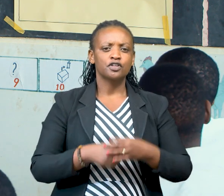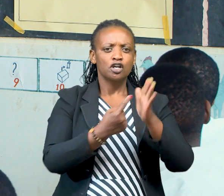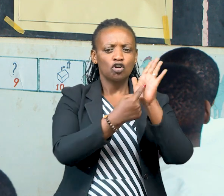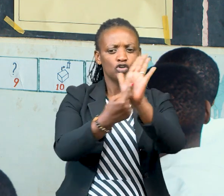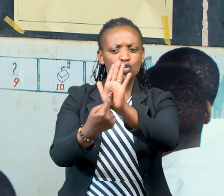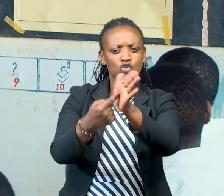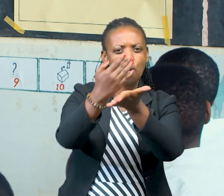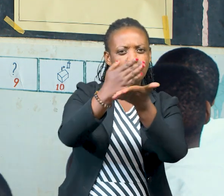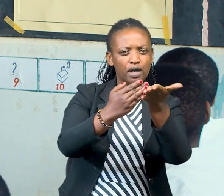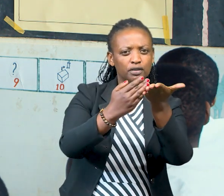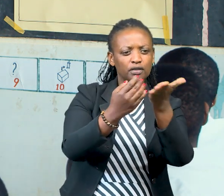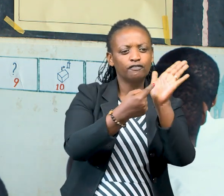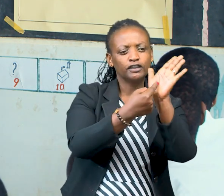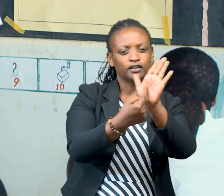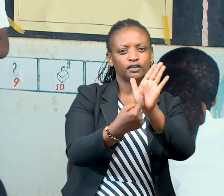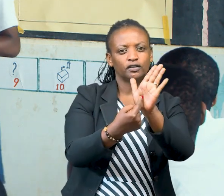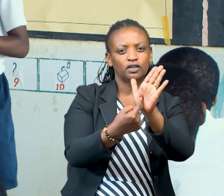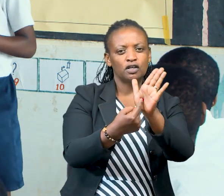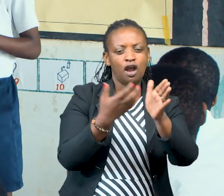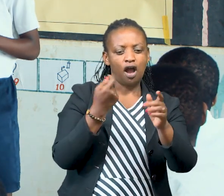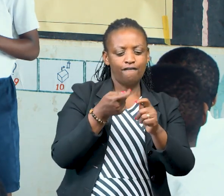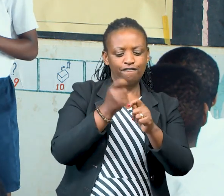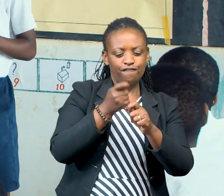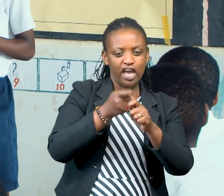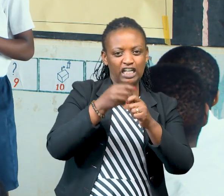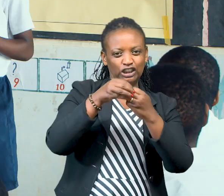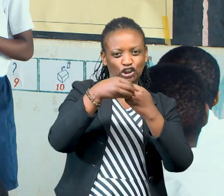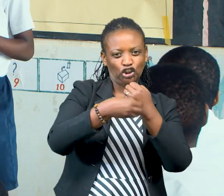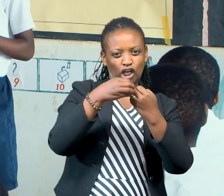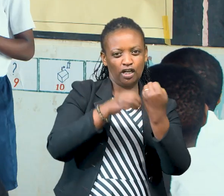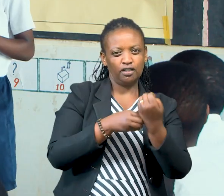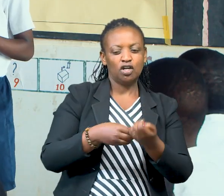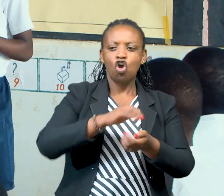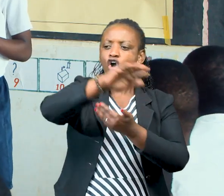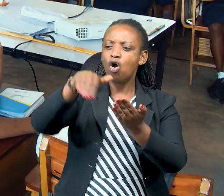Can you present to us that part? Present to us. Eggshell. Everybody?